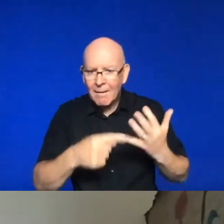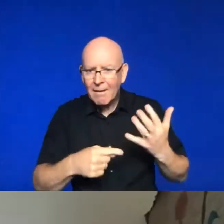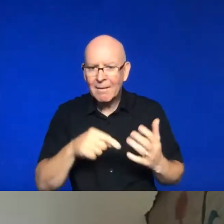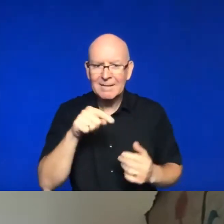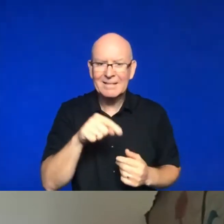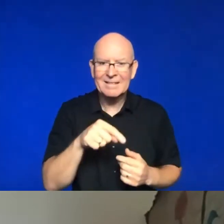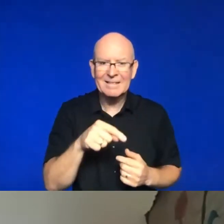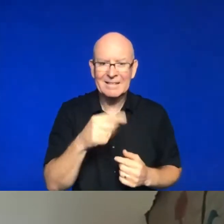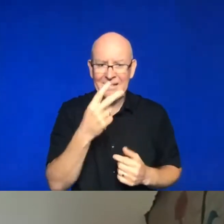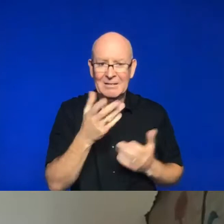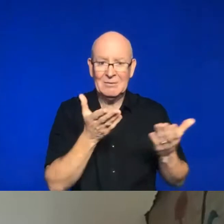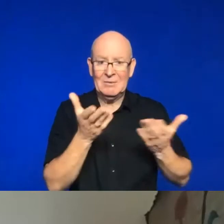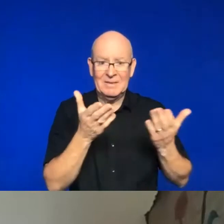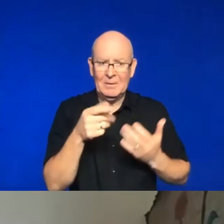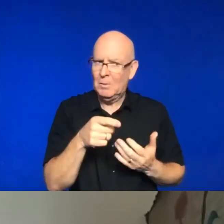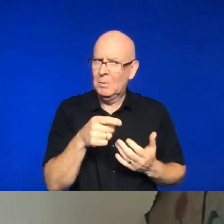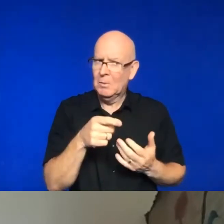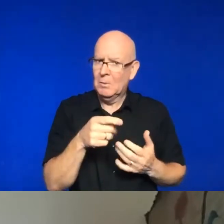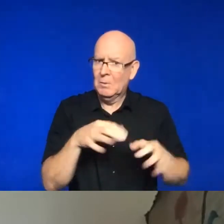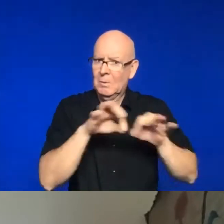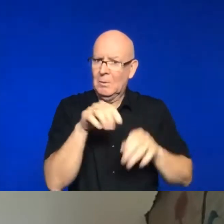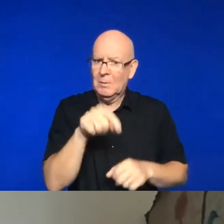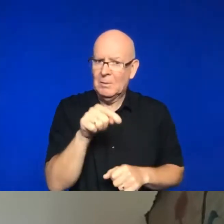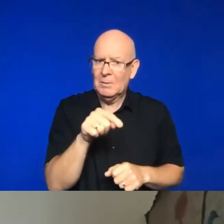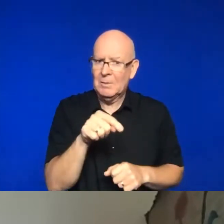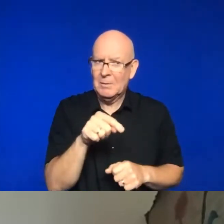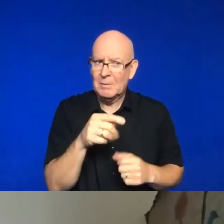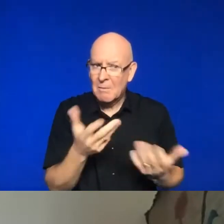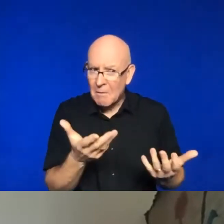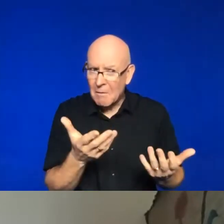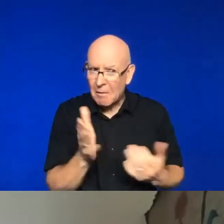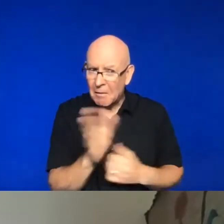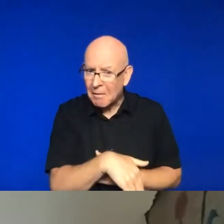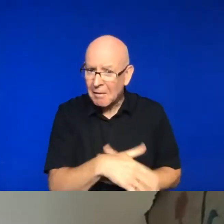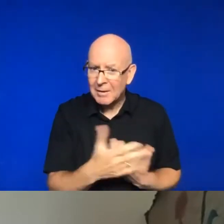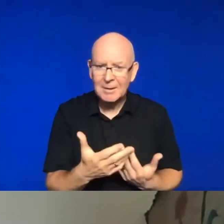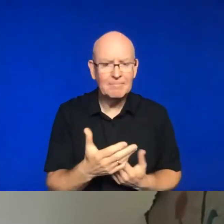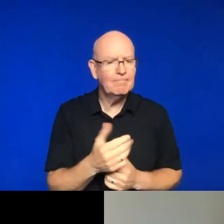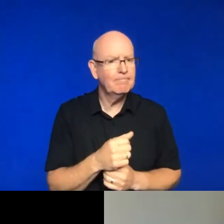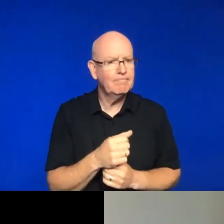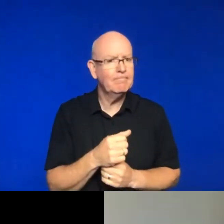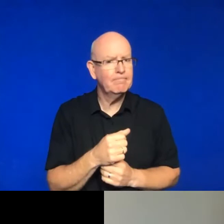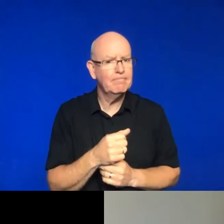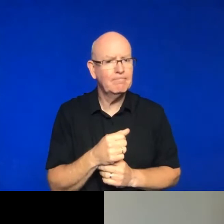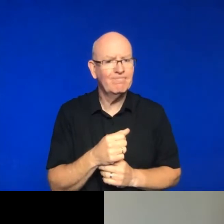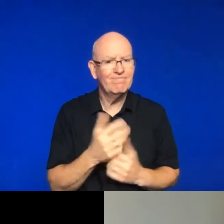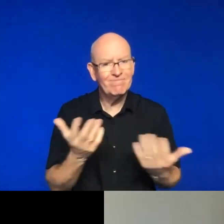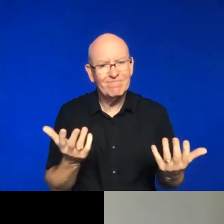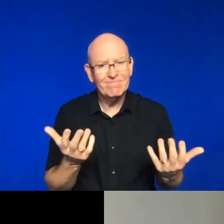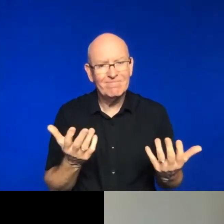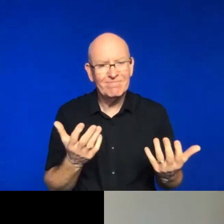We assume, because this is the understanding of many in the discussion, that these are essential. These are